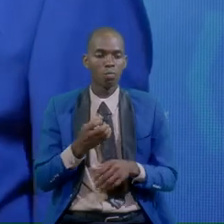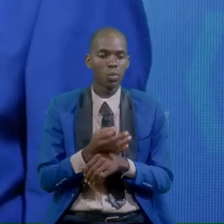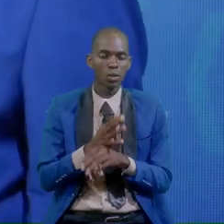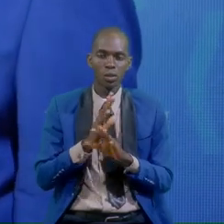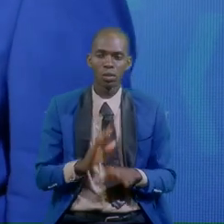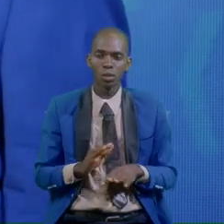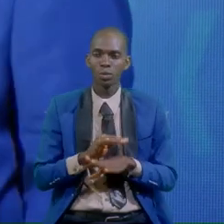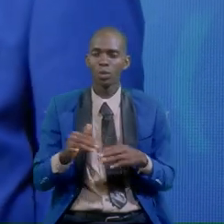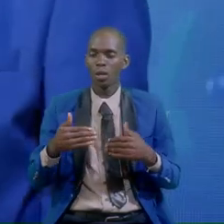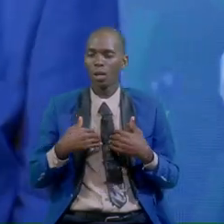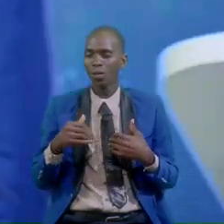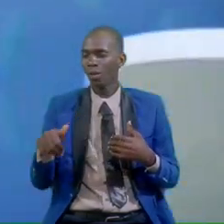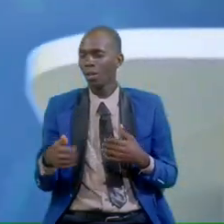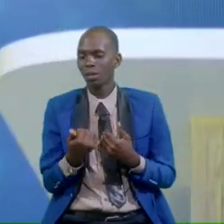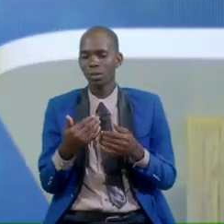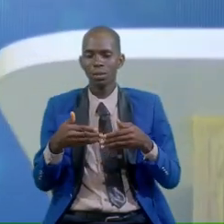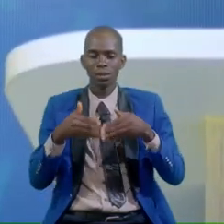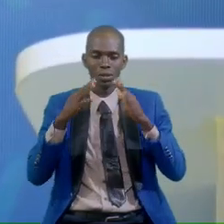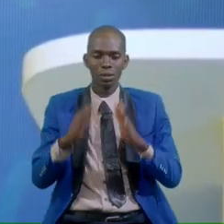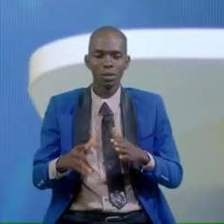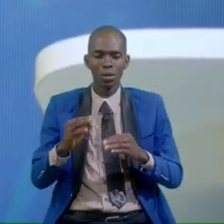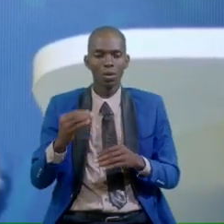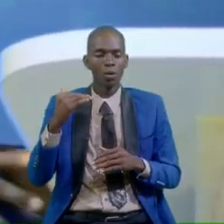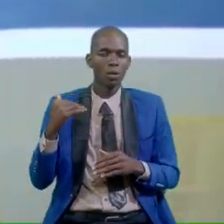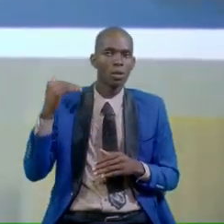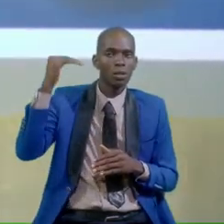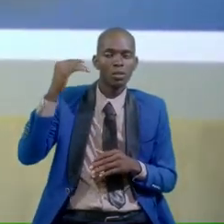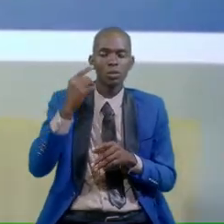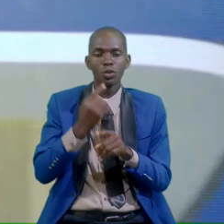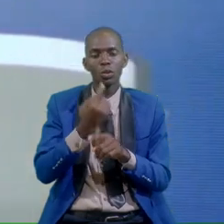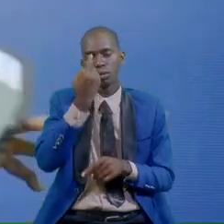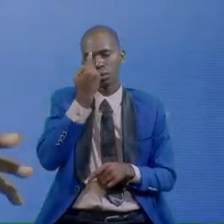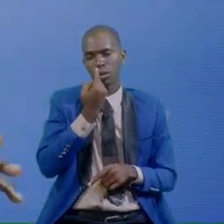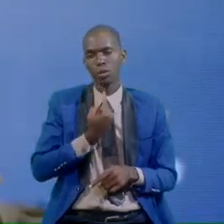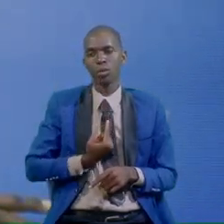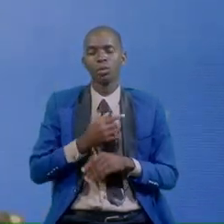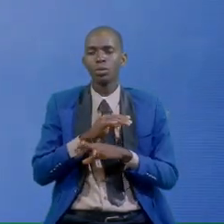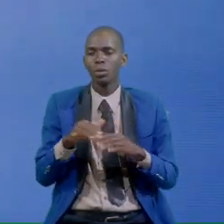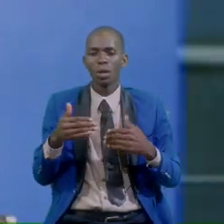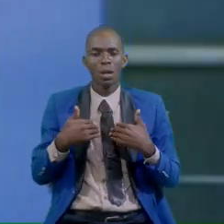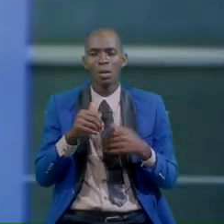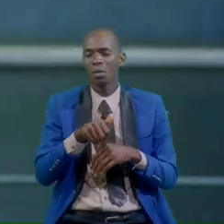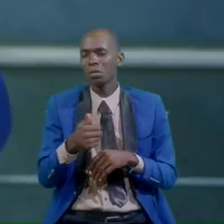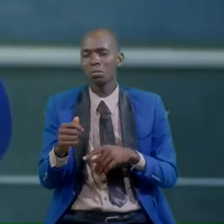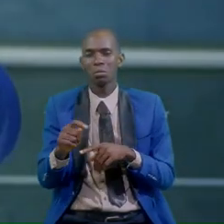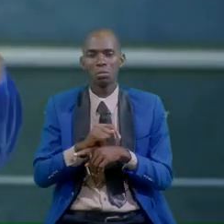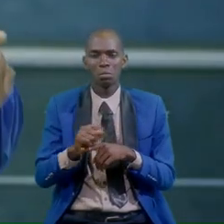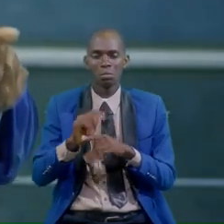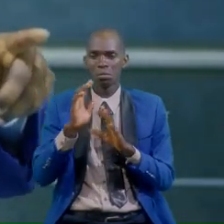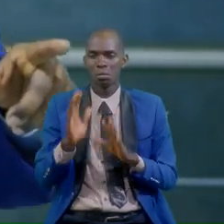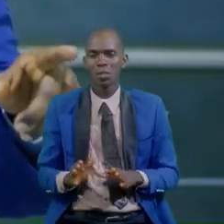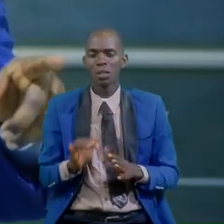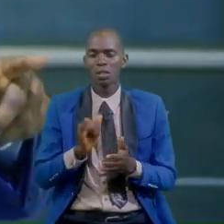any council of elders. He was just alone like that. He didn't have any trainer. He didn't have any coach that would